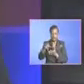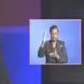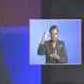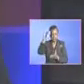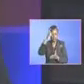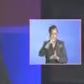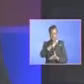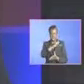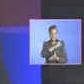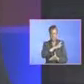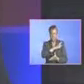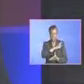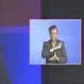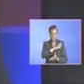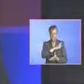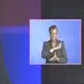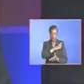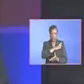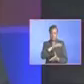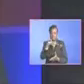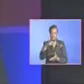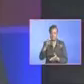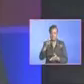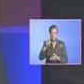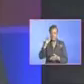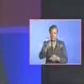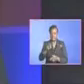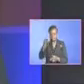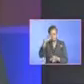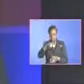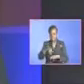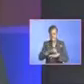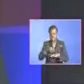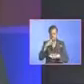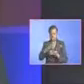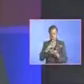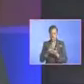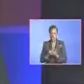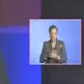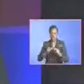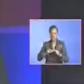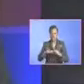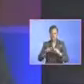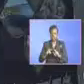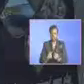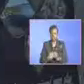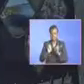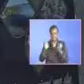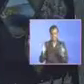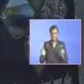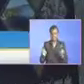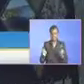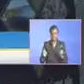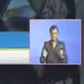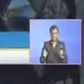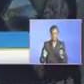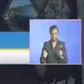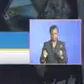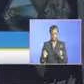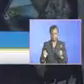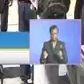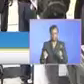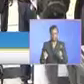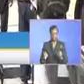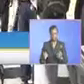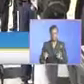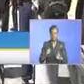is badly needed on an island whose economy continues to expand. Cleopatra Murphy has that. Government will continue the mammoth task